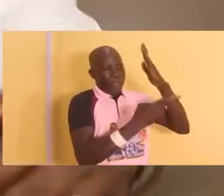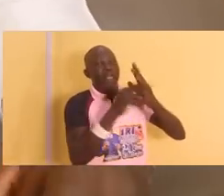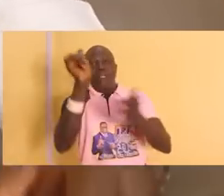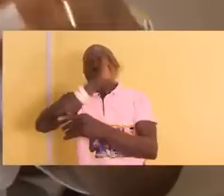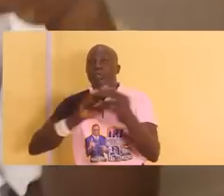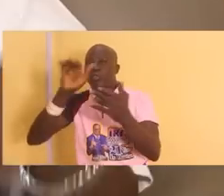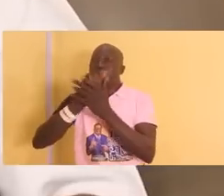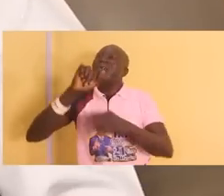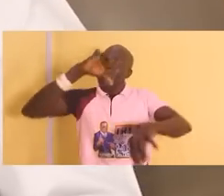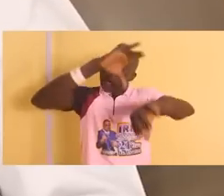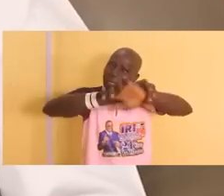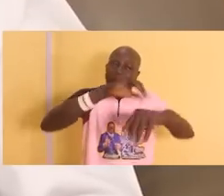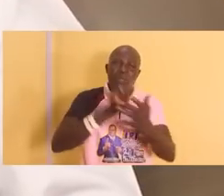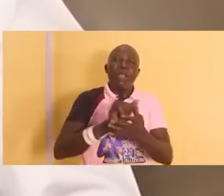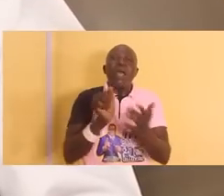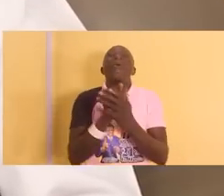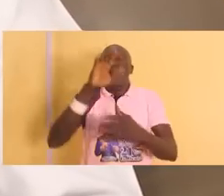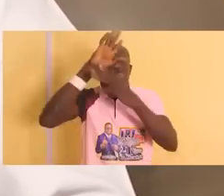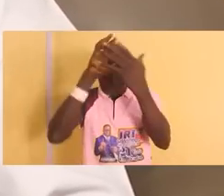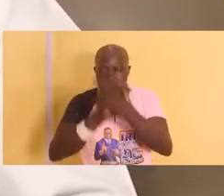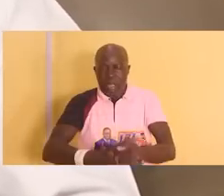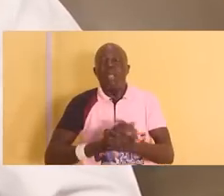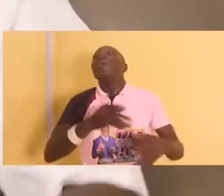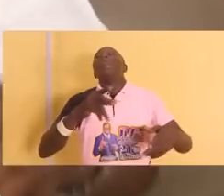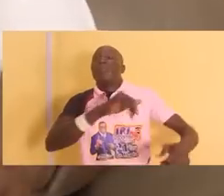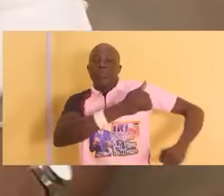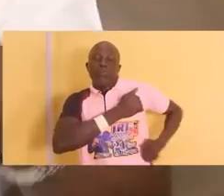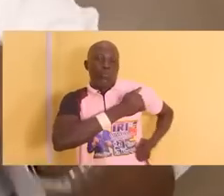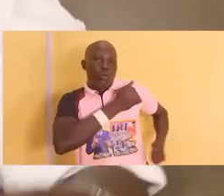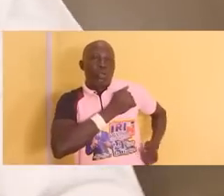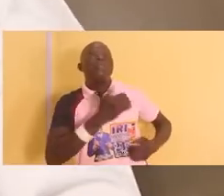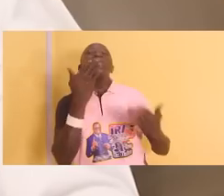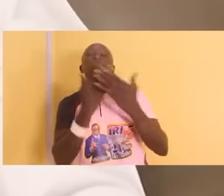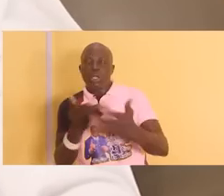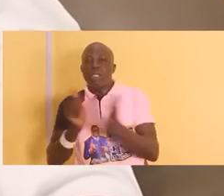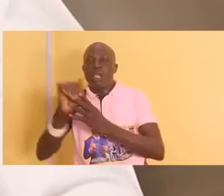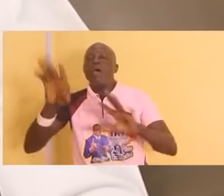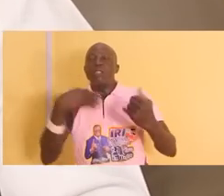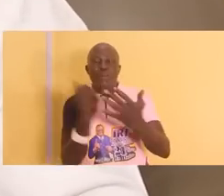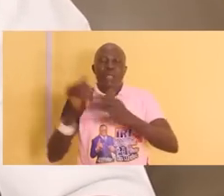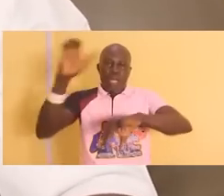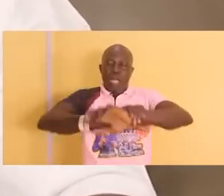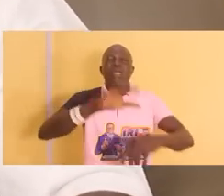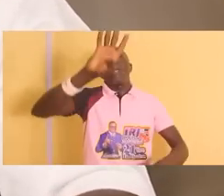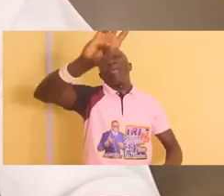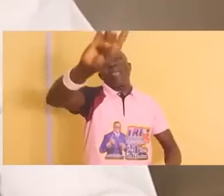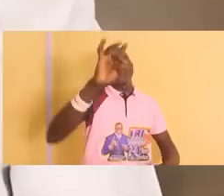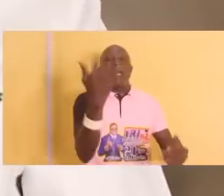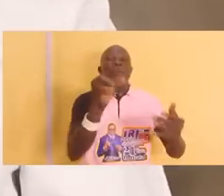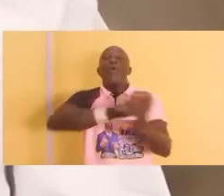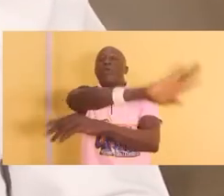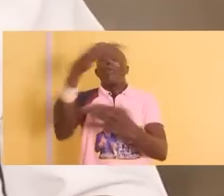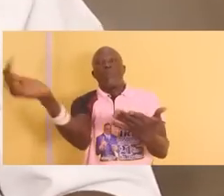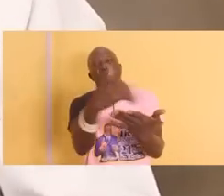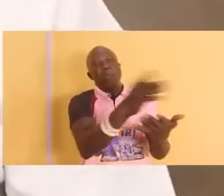we can. You know, I want ever be care. One of them, one says, one long pay, one who live. What you call that? I'm about to go